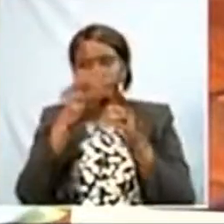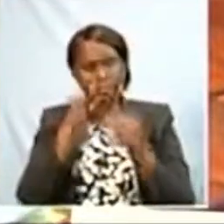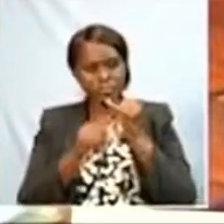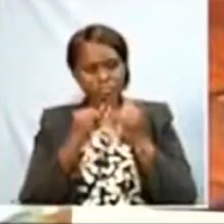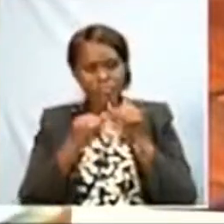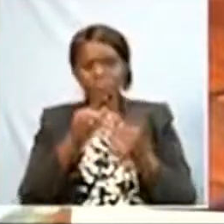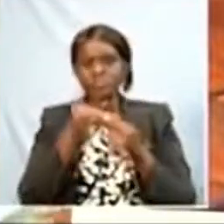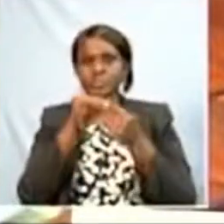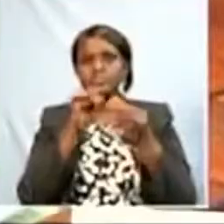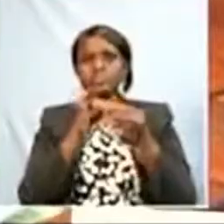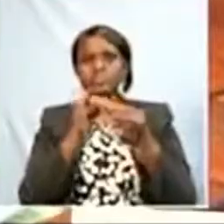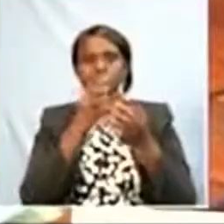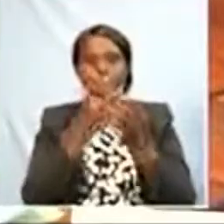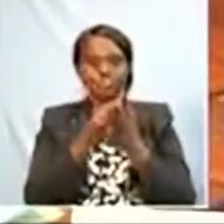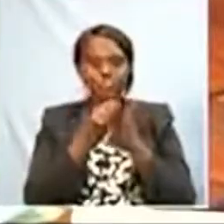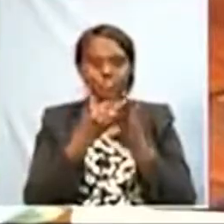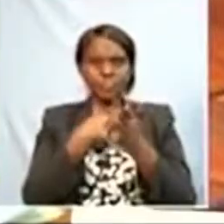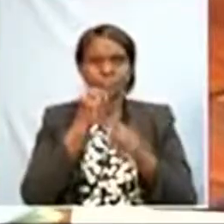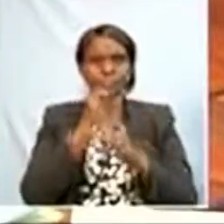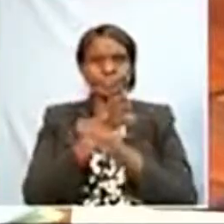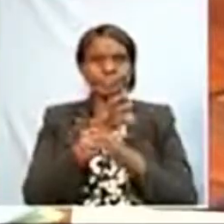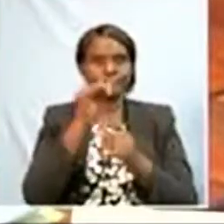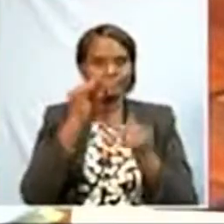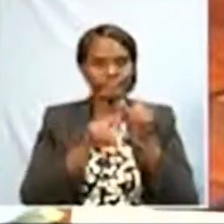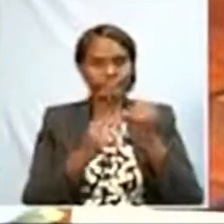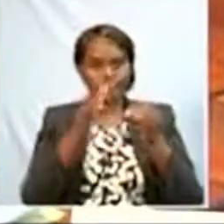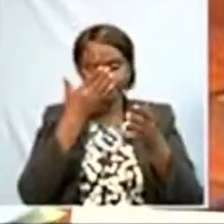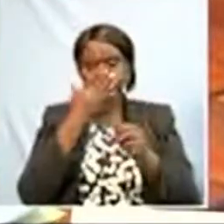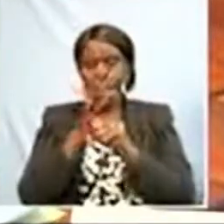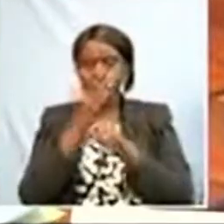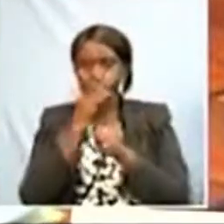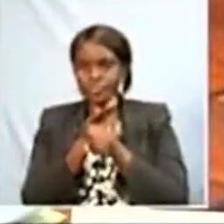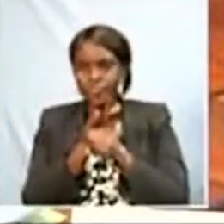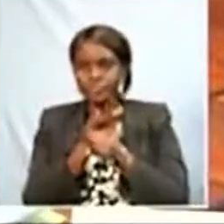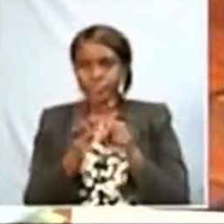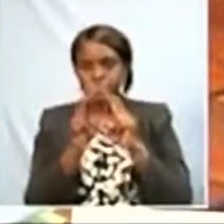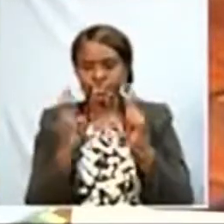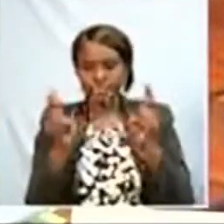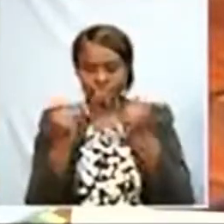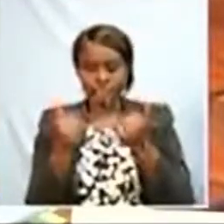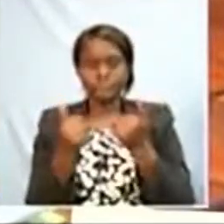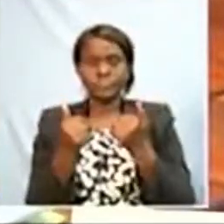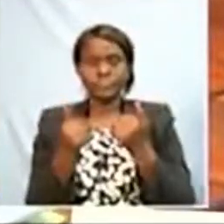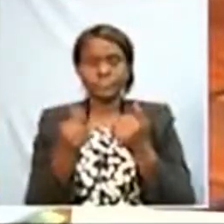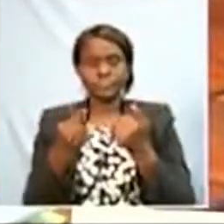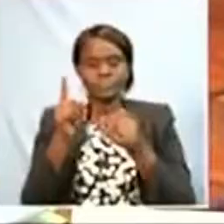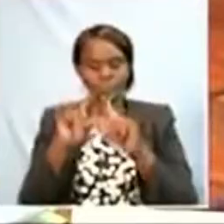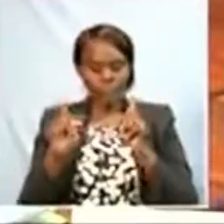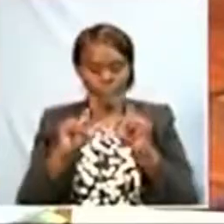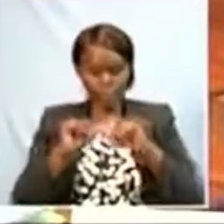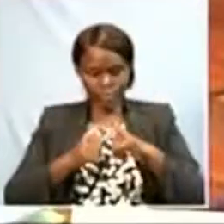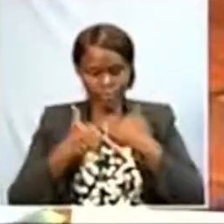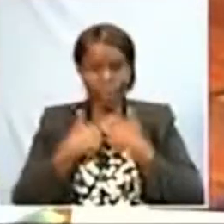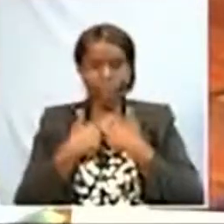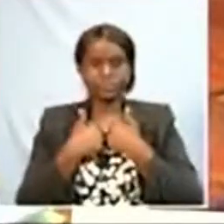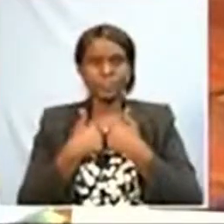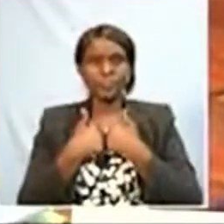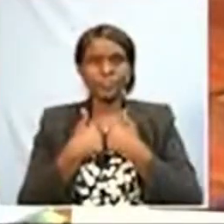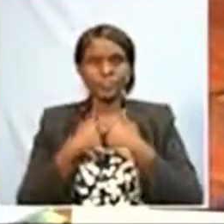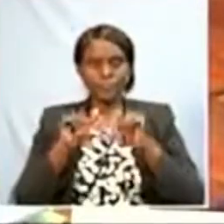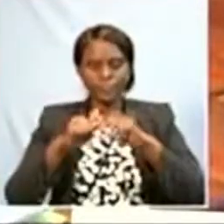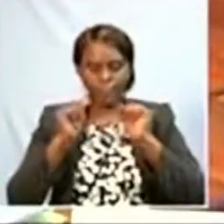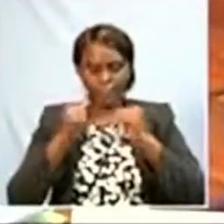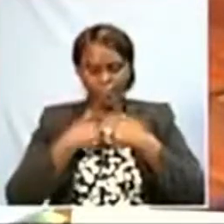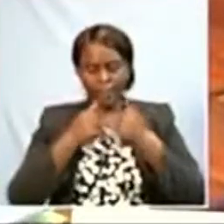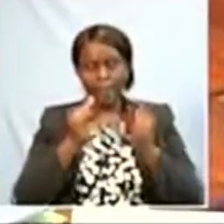completed, especially that funds had already been committed. So that's where we came